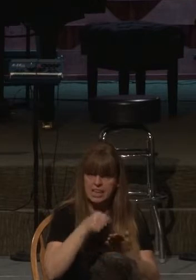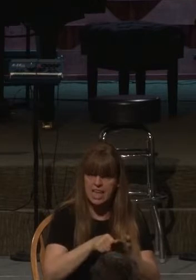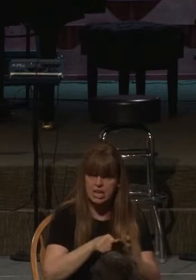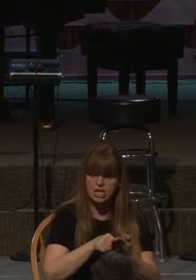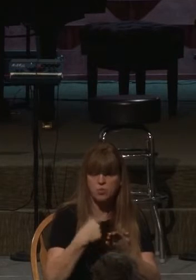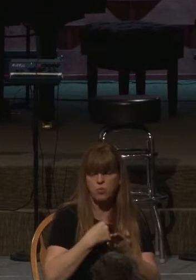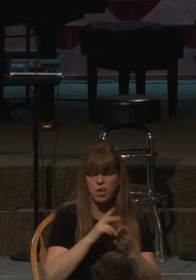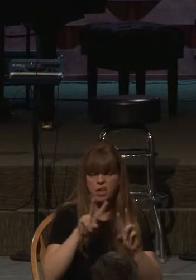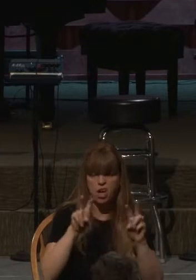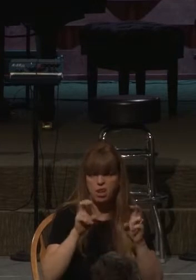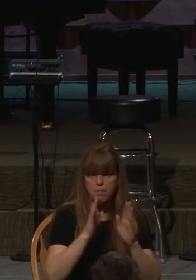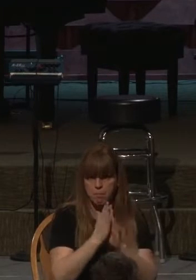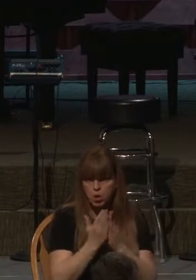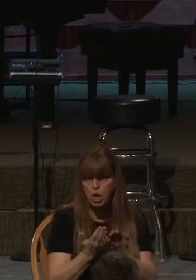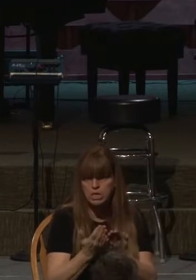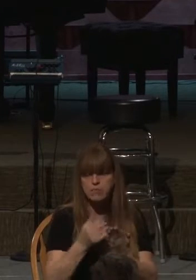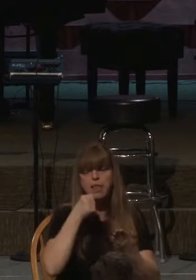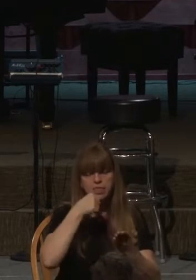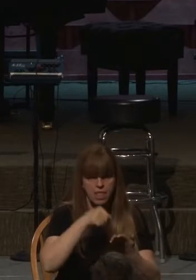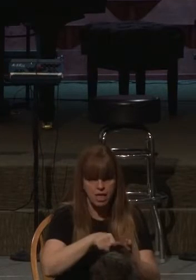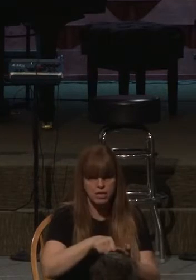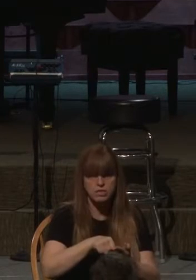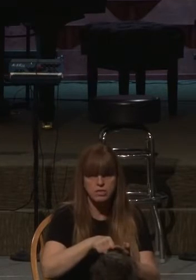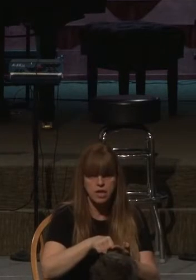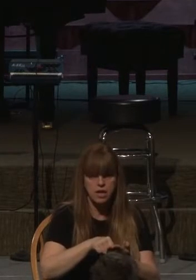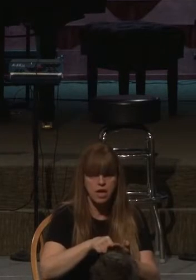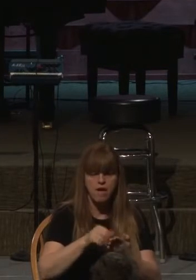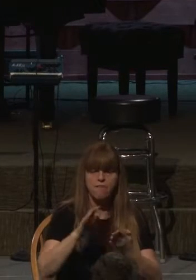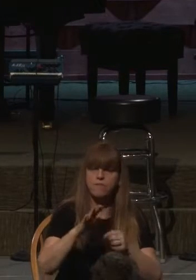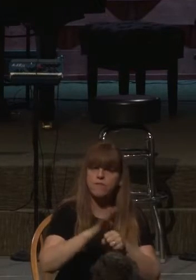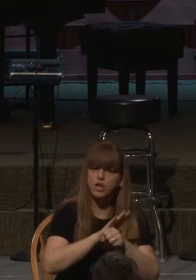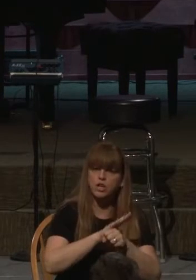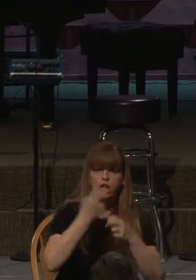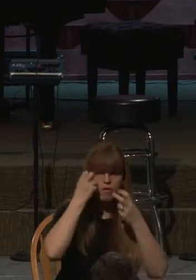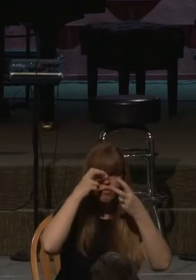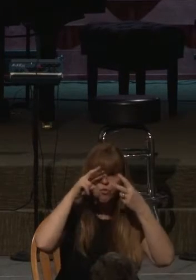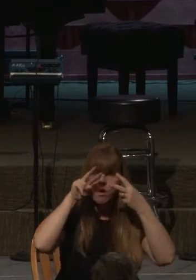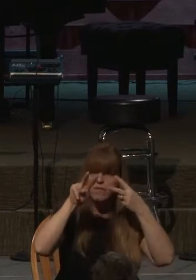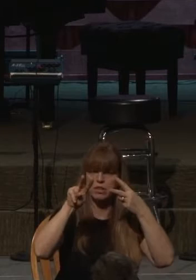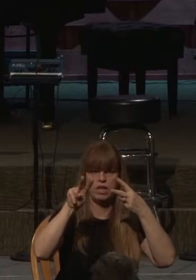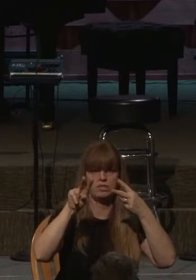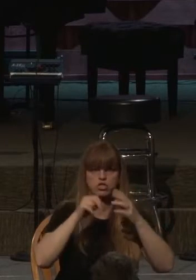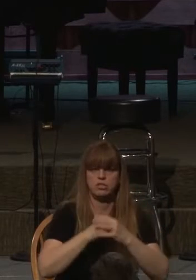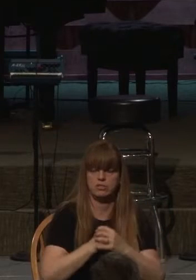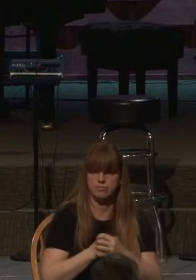them books, but they're really letters. And these letters contain revelation.